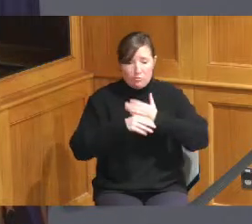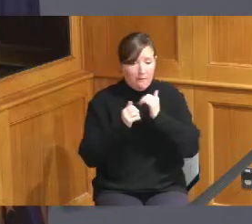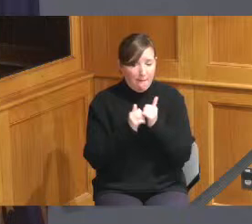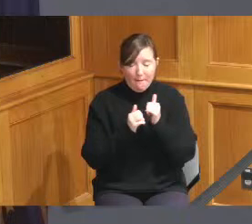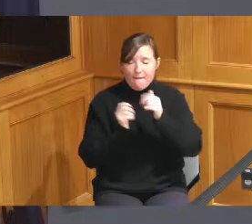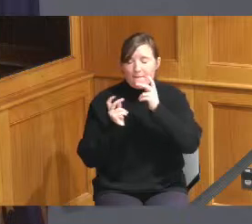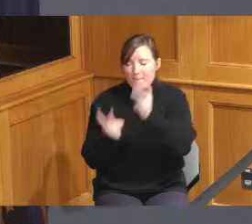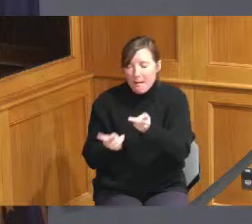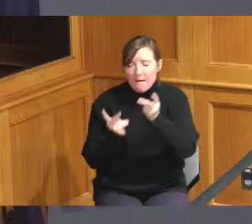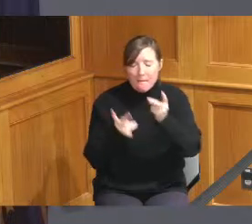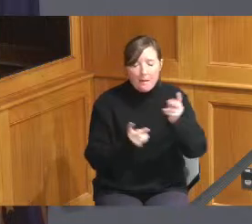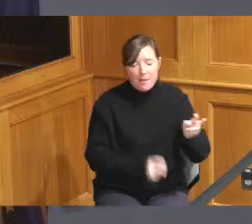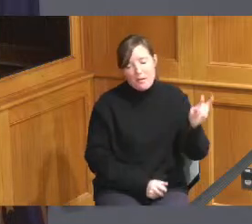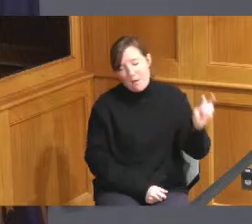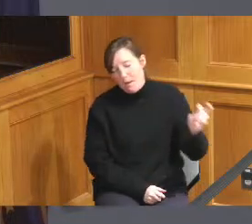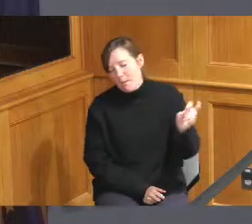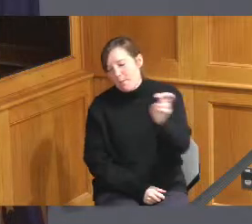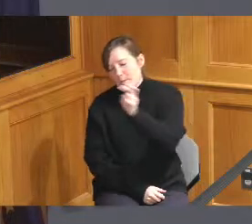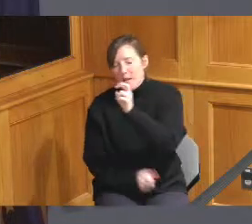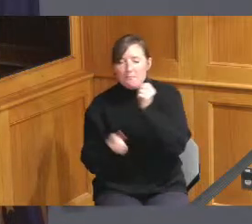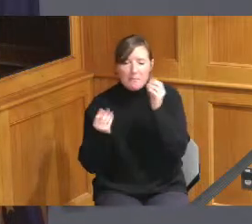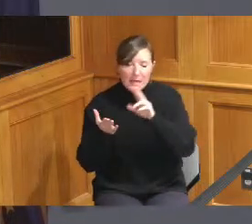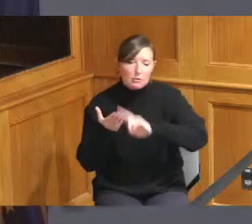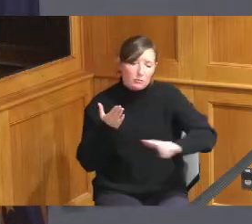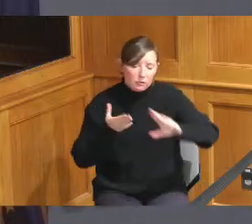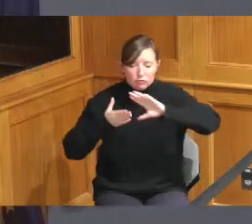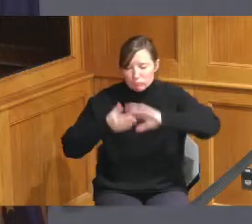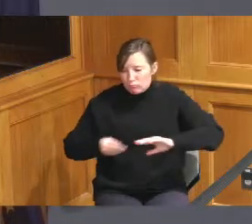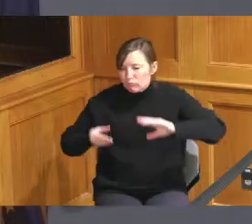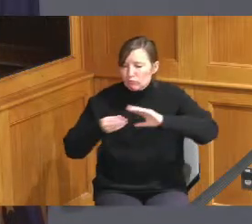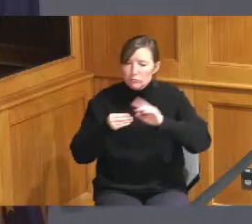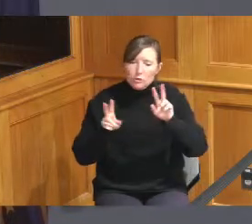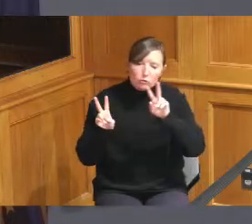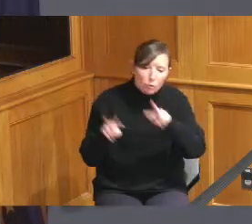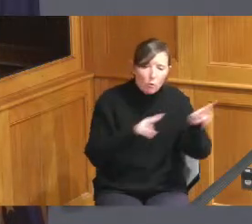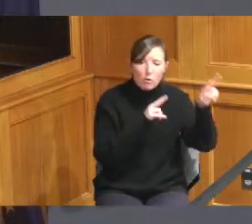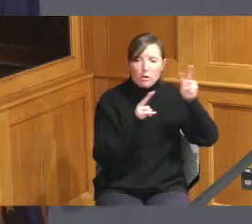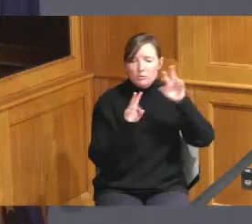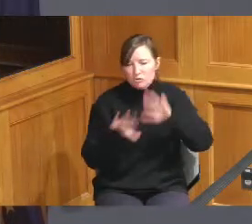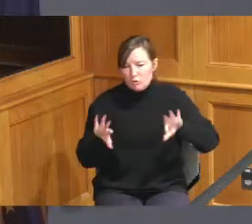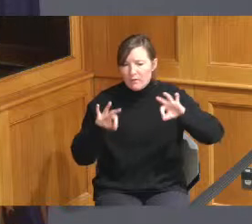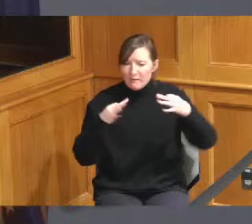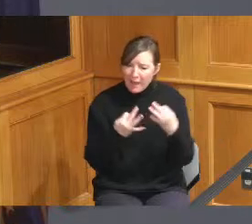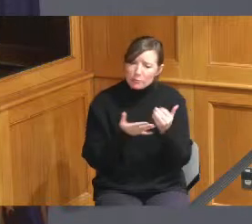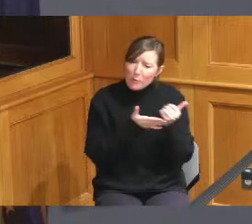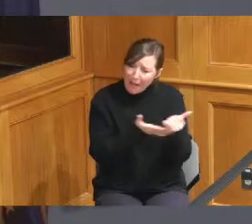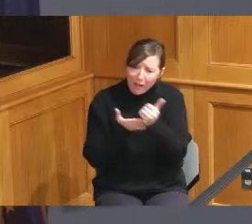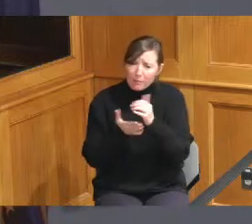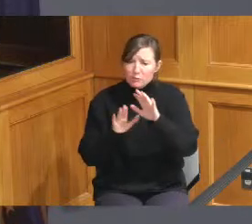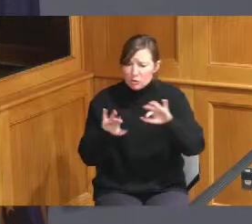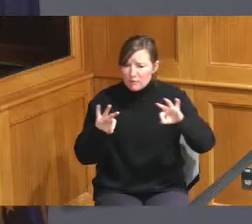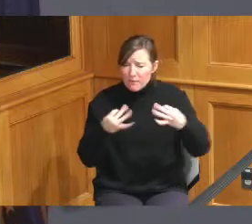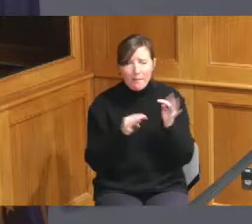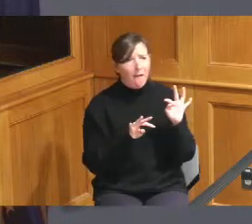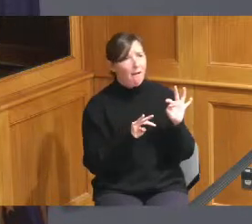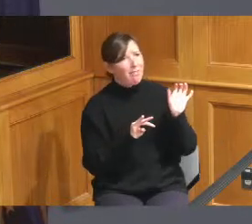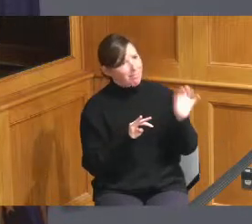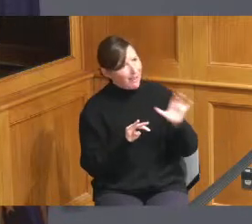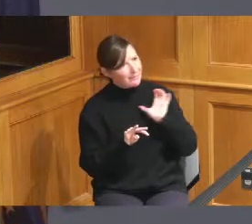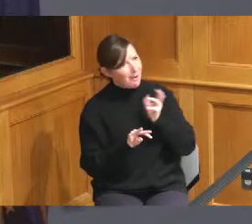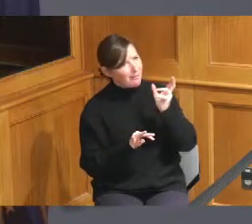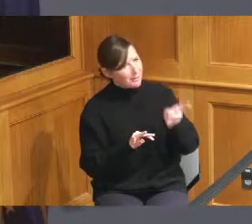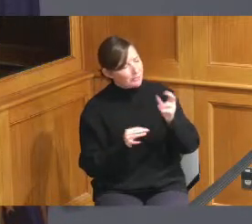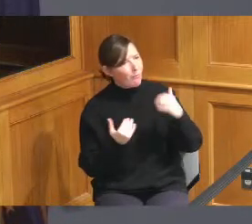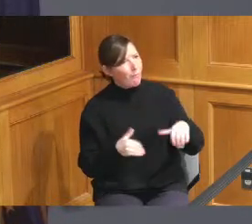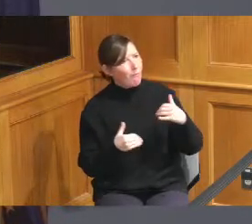and conducting educational tours with children and families to help them know their history and exercise their right